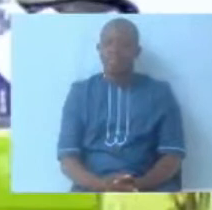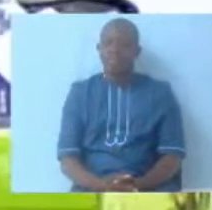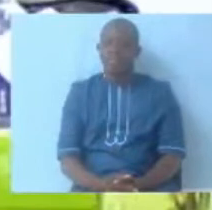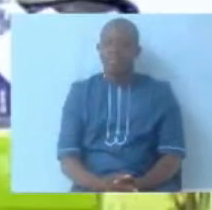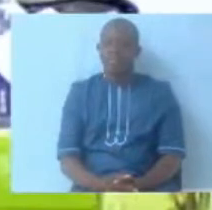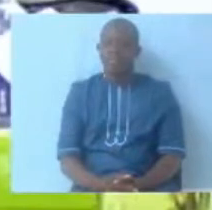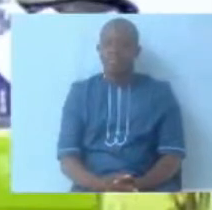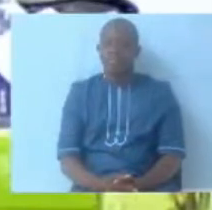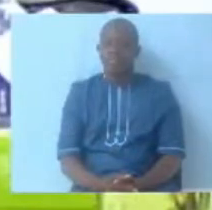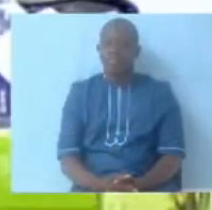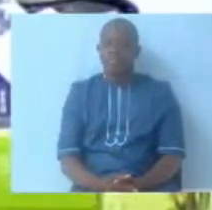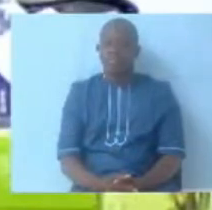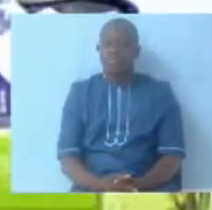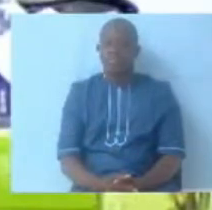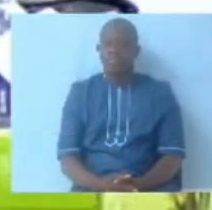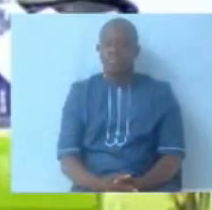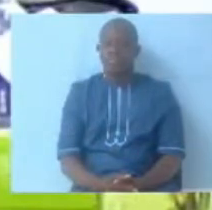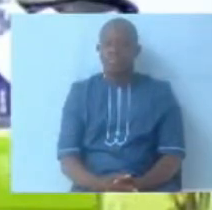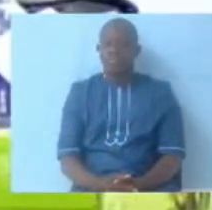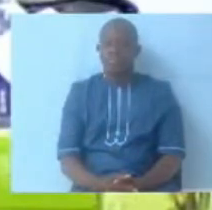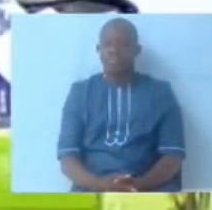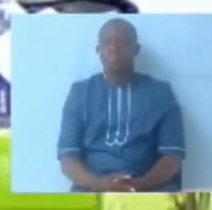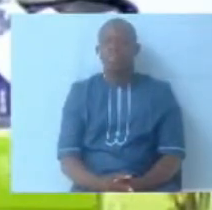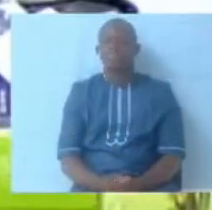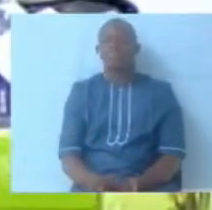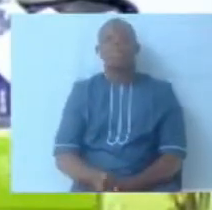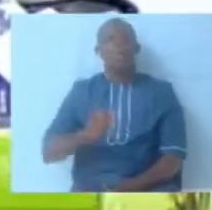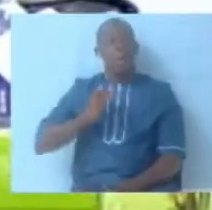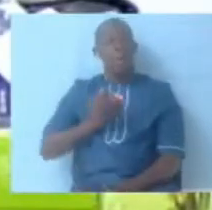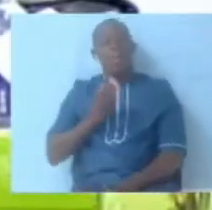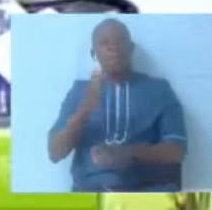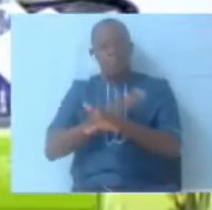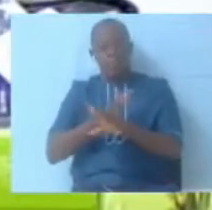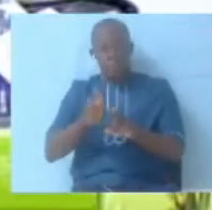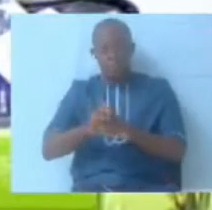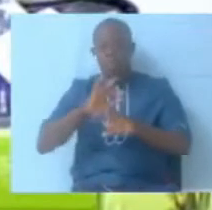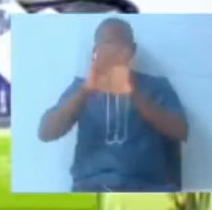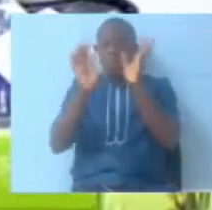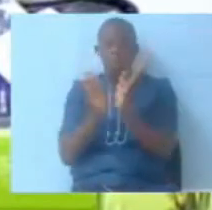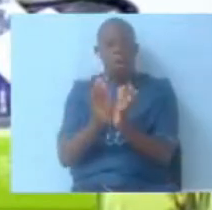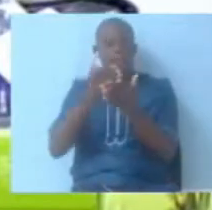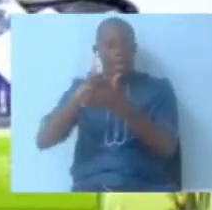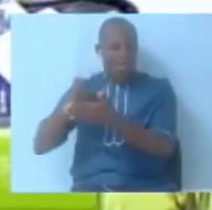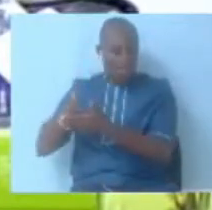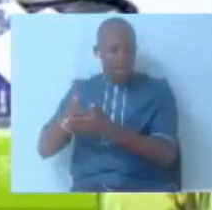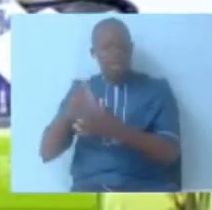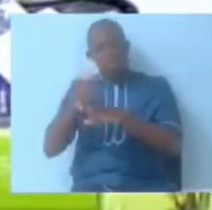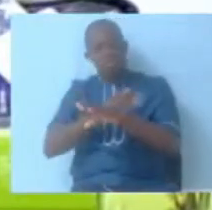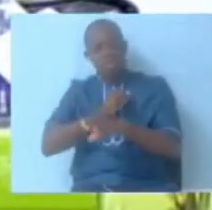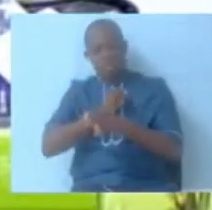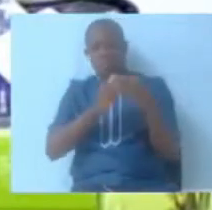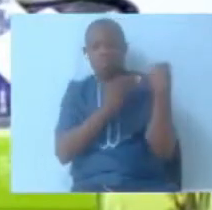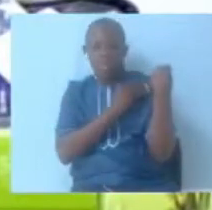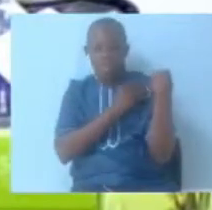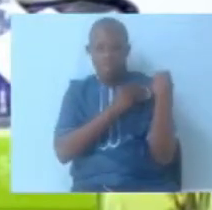these files, and then for some personal reasons, and that's by virtue of some relationship between herself and the former